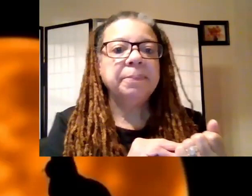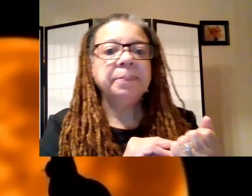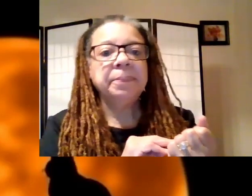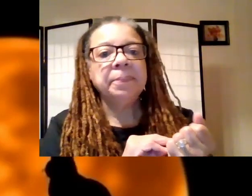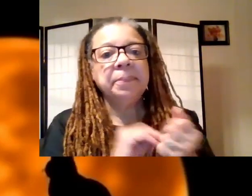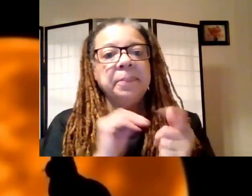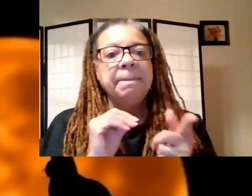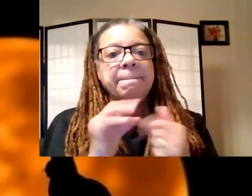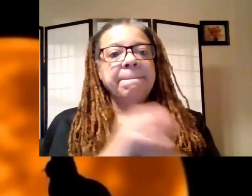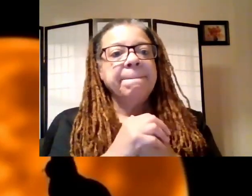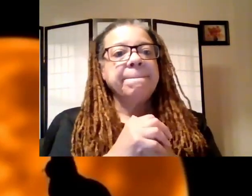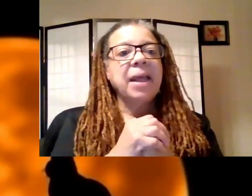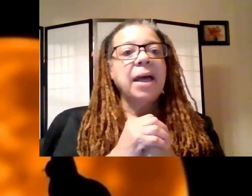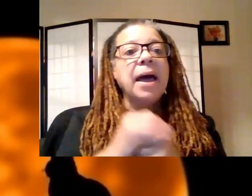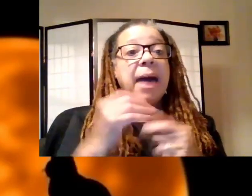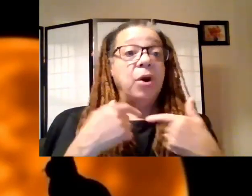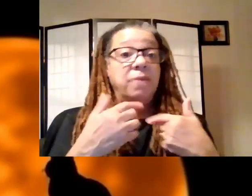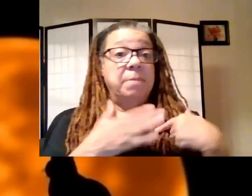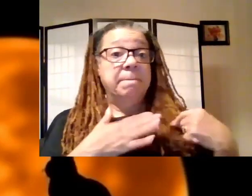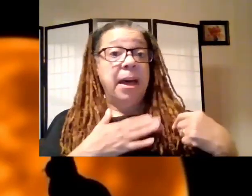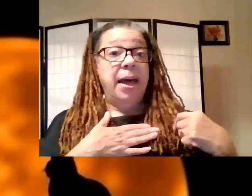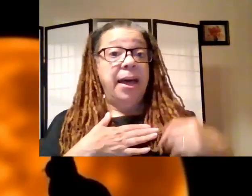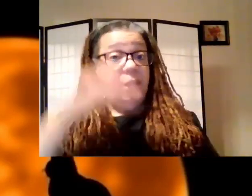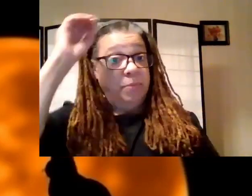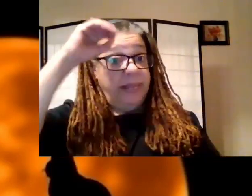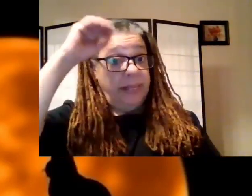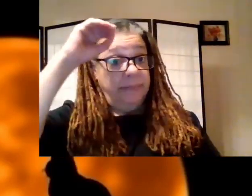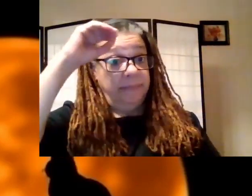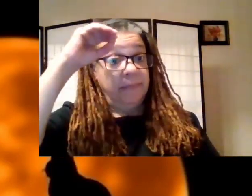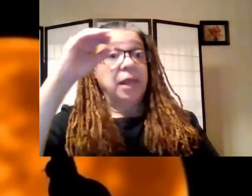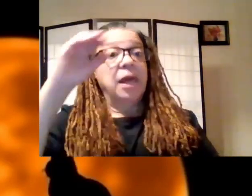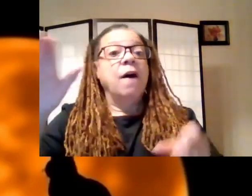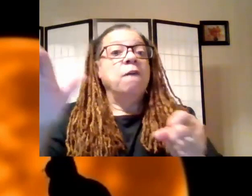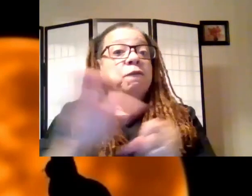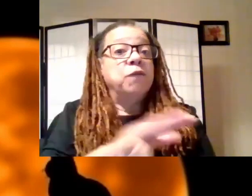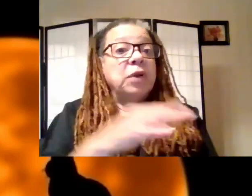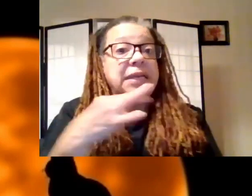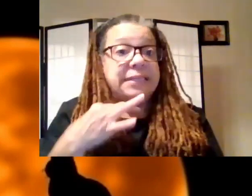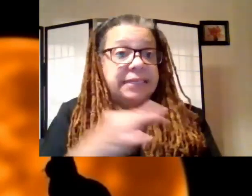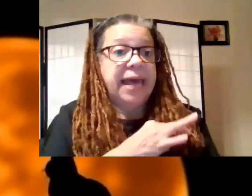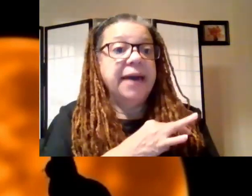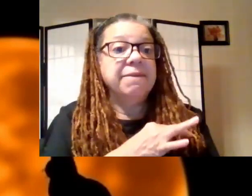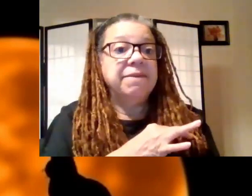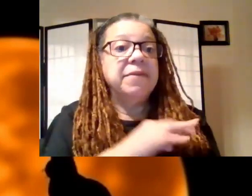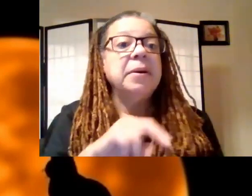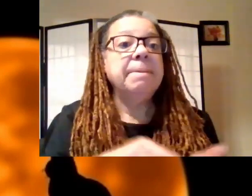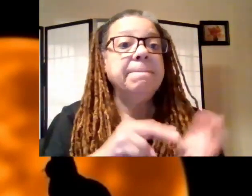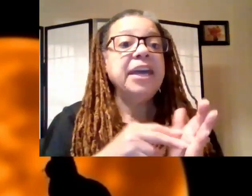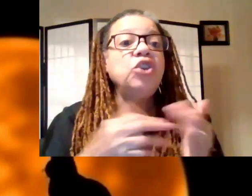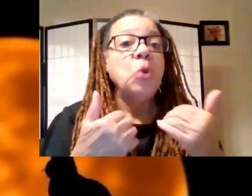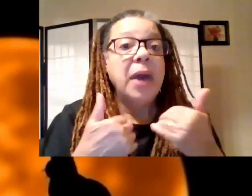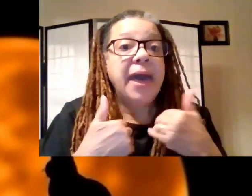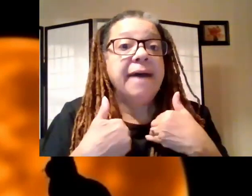don't know if David wants to answer that, but I will tell you, fully staffed means that you have